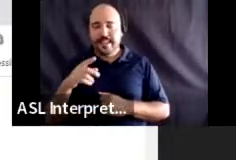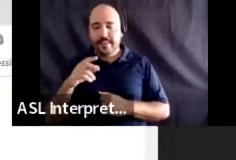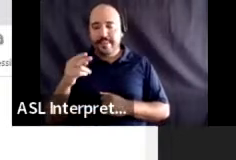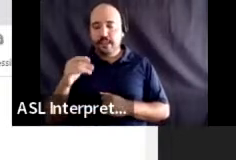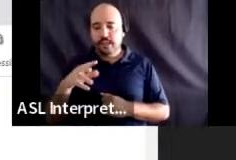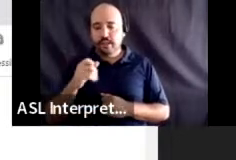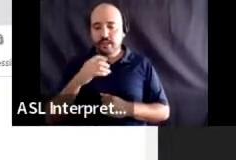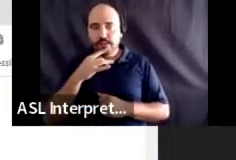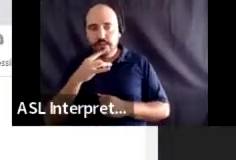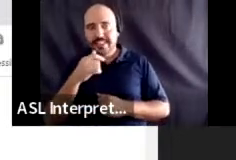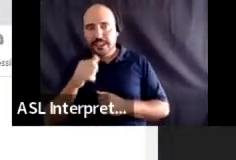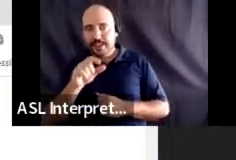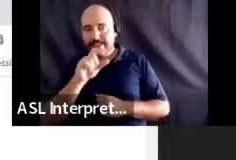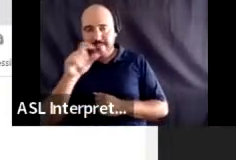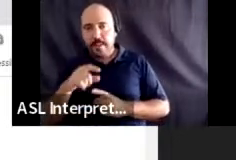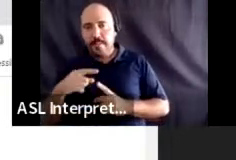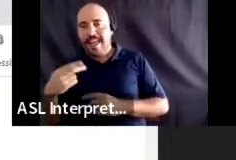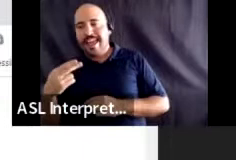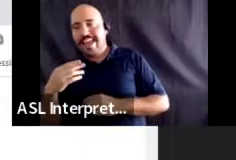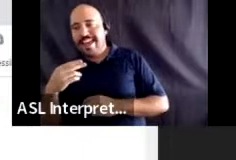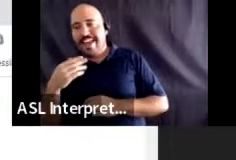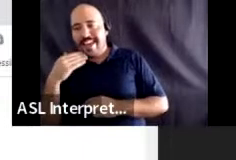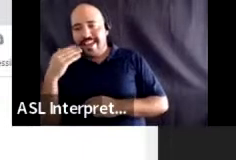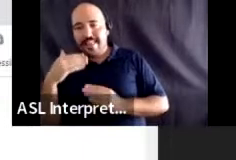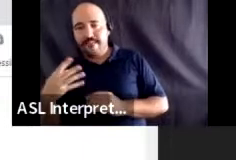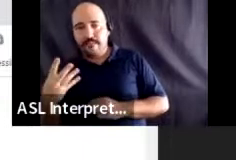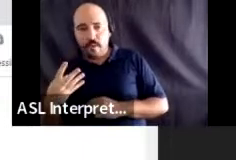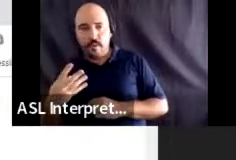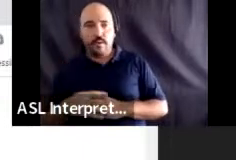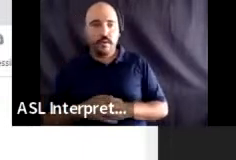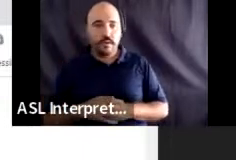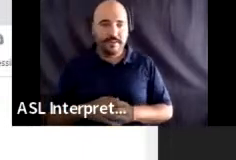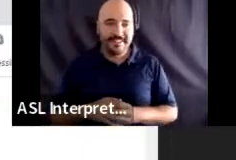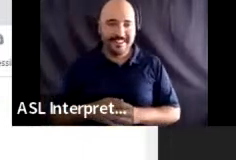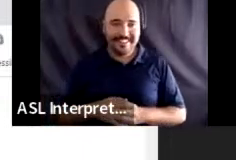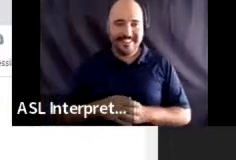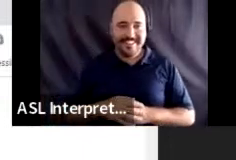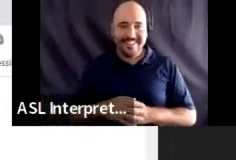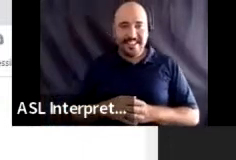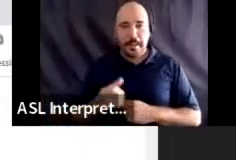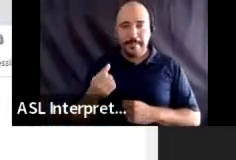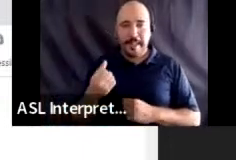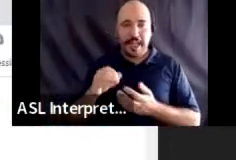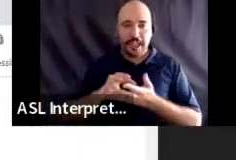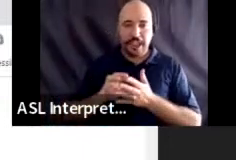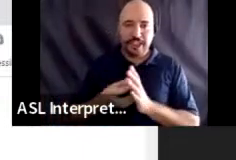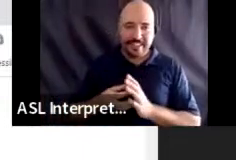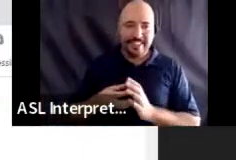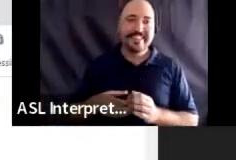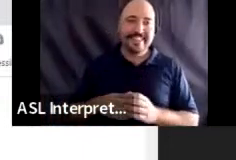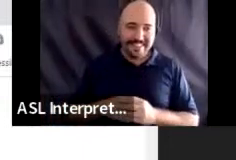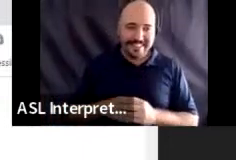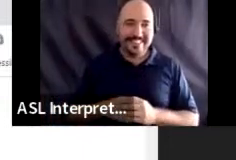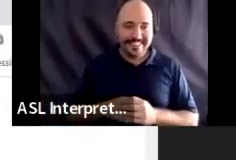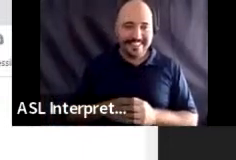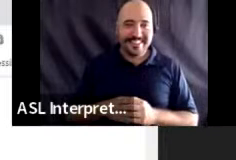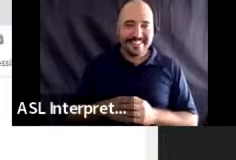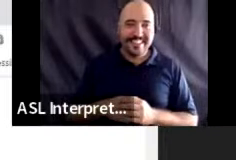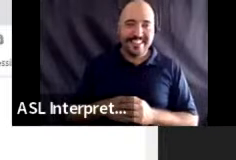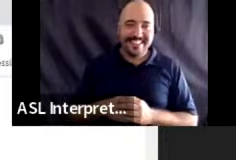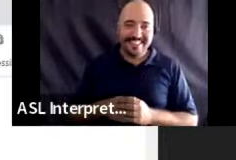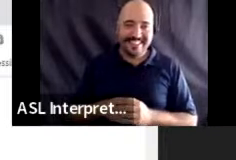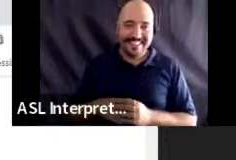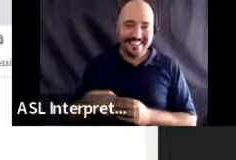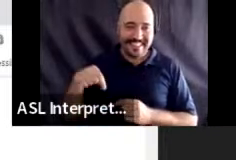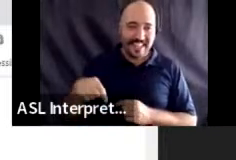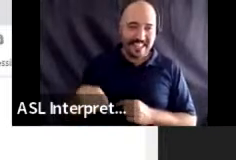level 4. 3. Milk and Cookies. Heading level 4. Right. And so I can now press down arrow to read Milk and Cookies.